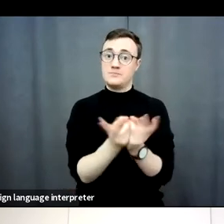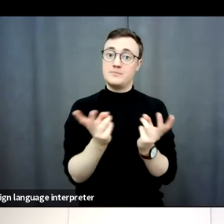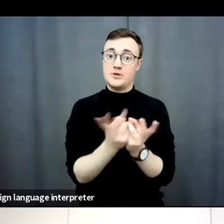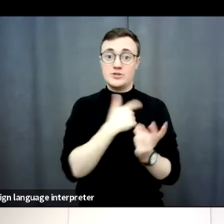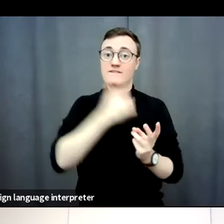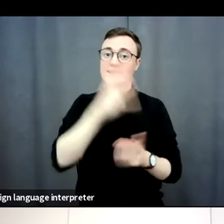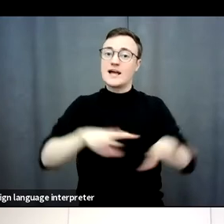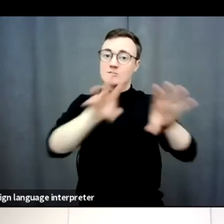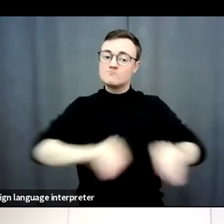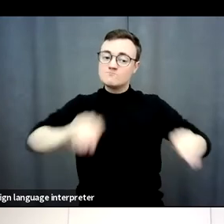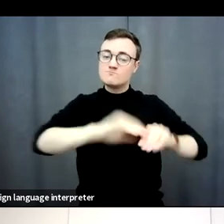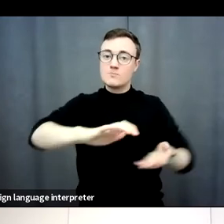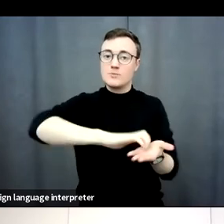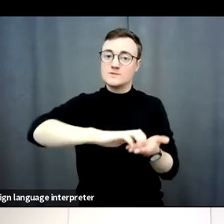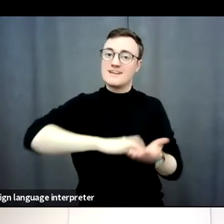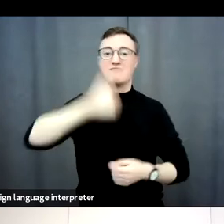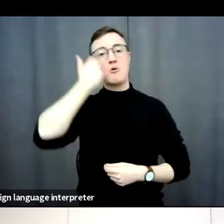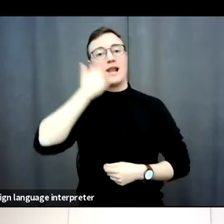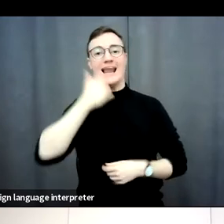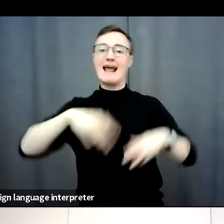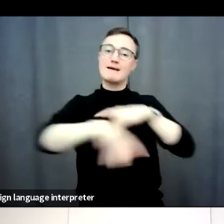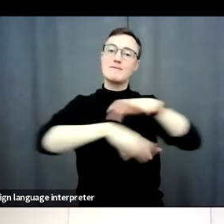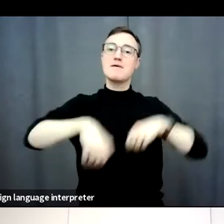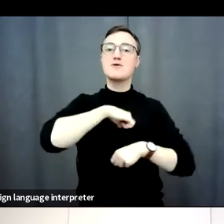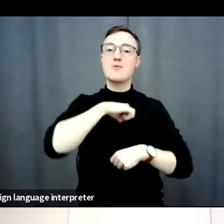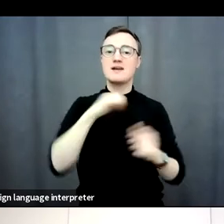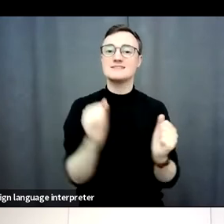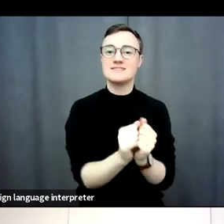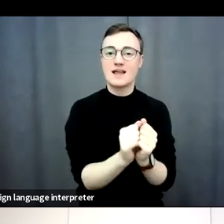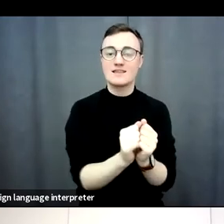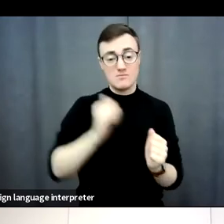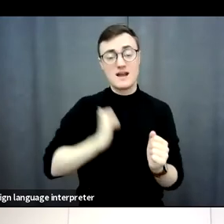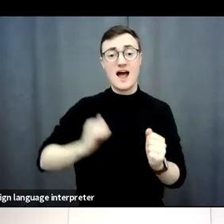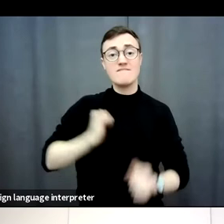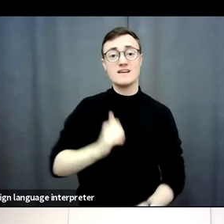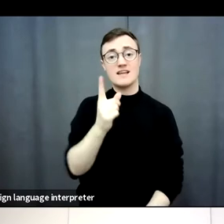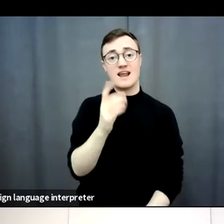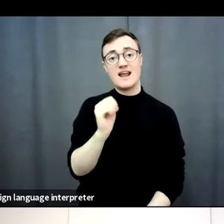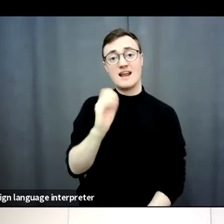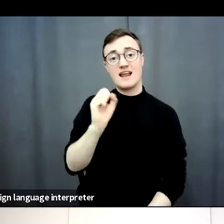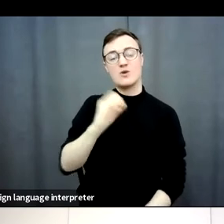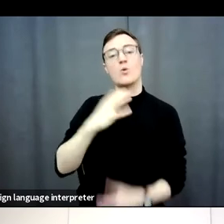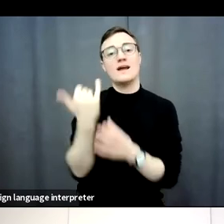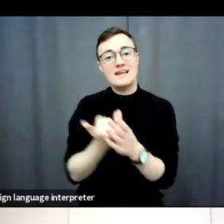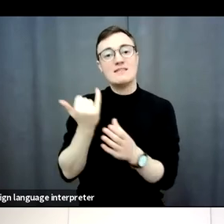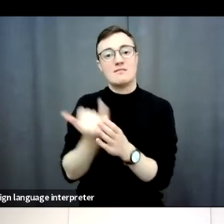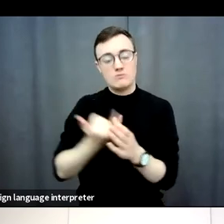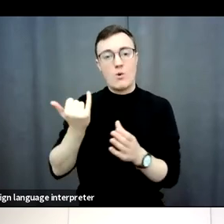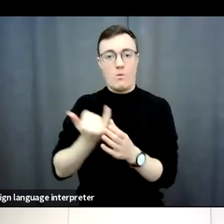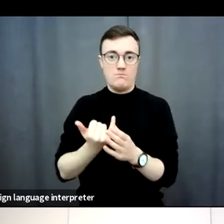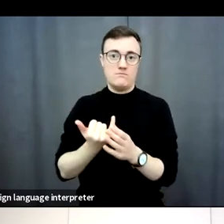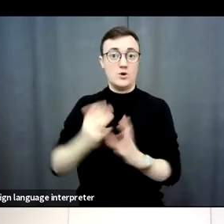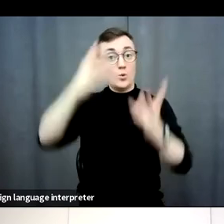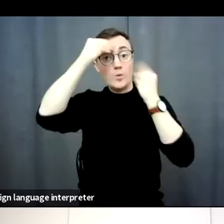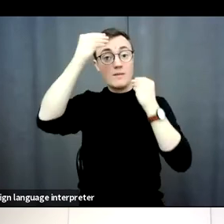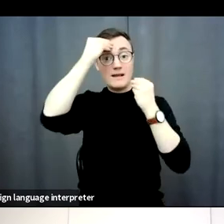way and to use Lego in education according to the Lego Foundation's